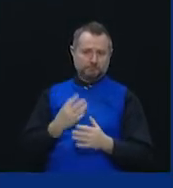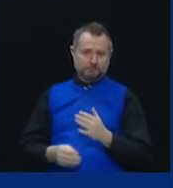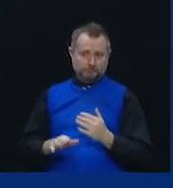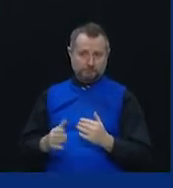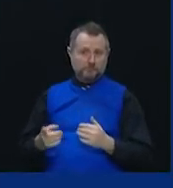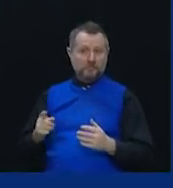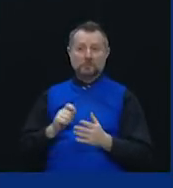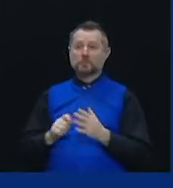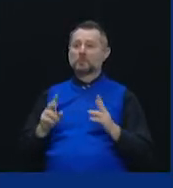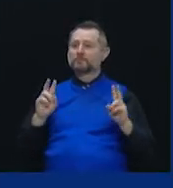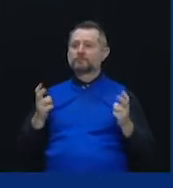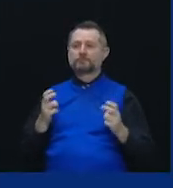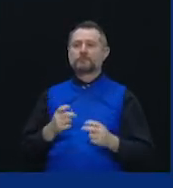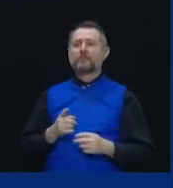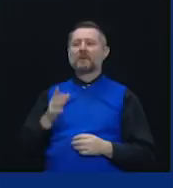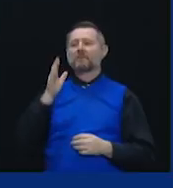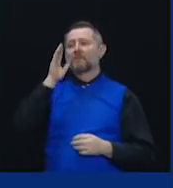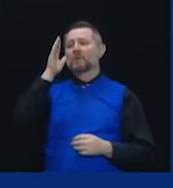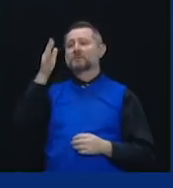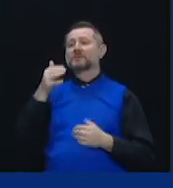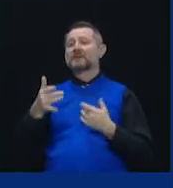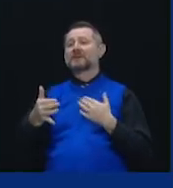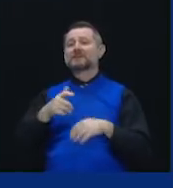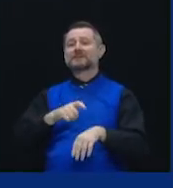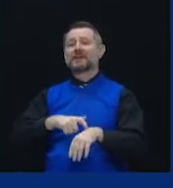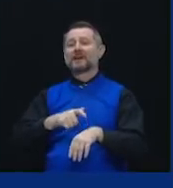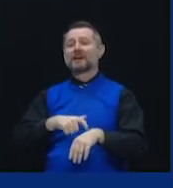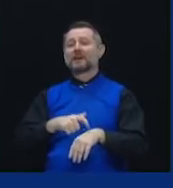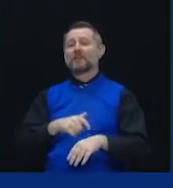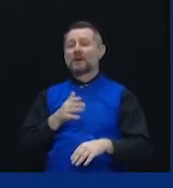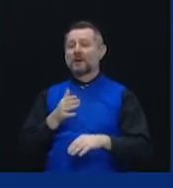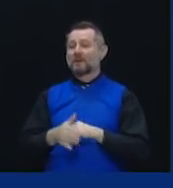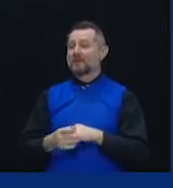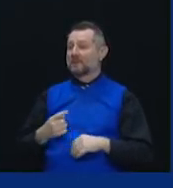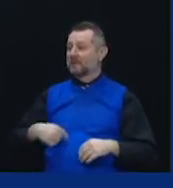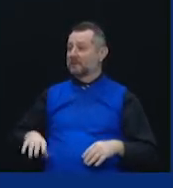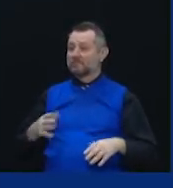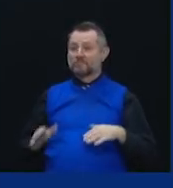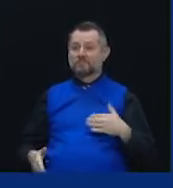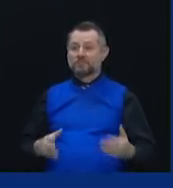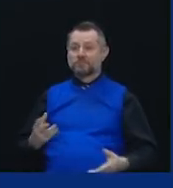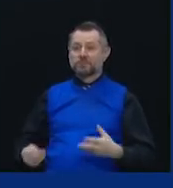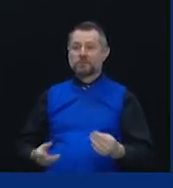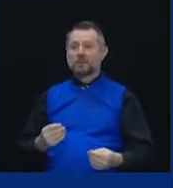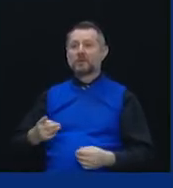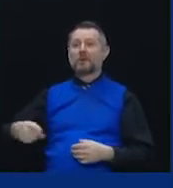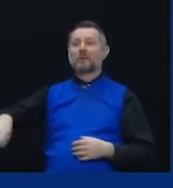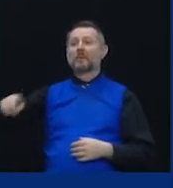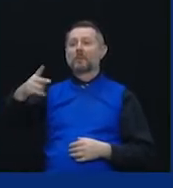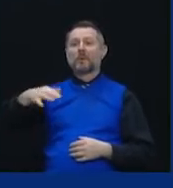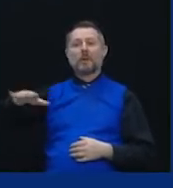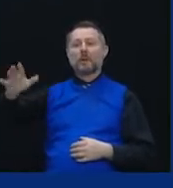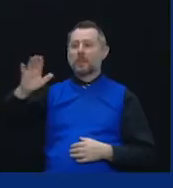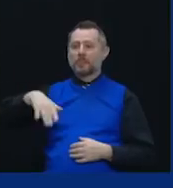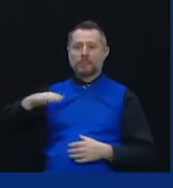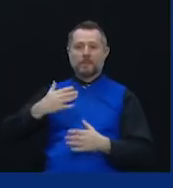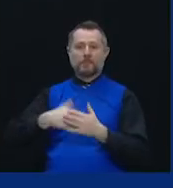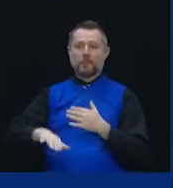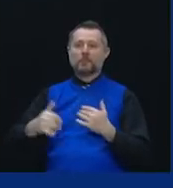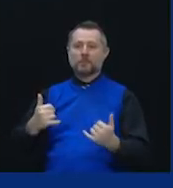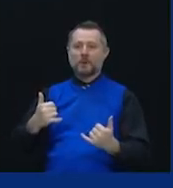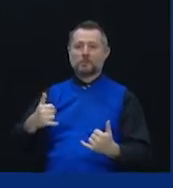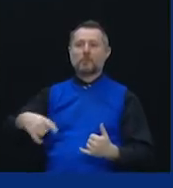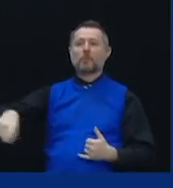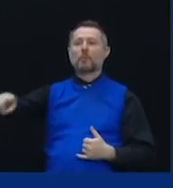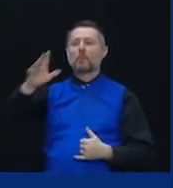come, when we are all gone, people not yet born will walk in the sunshine of their